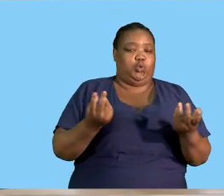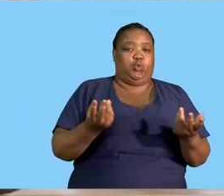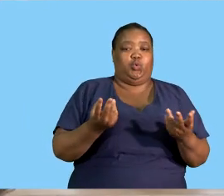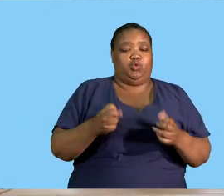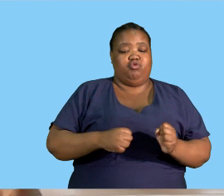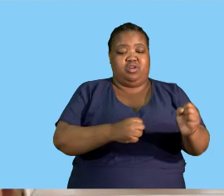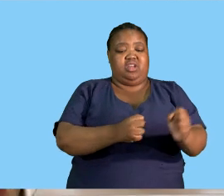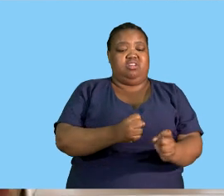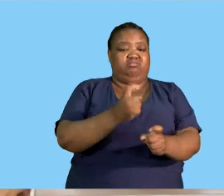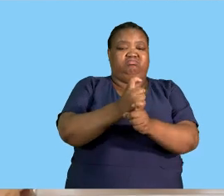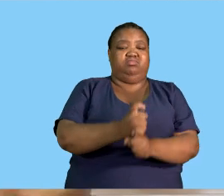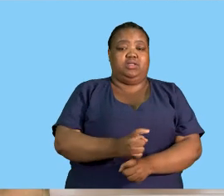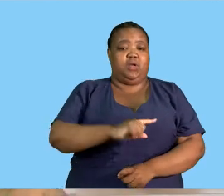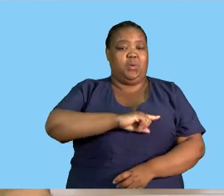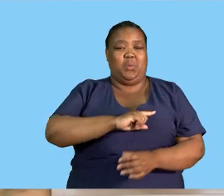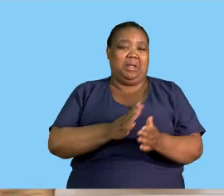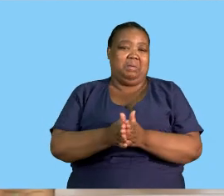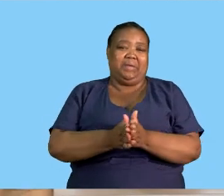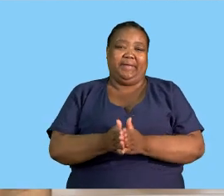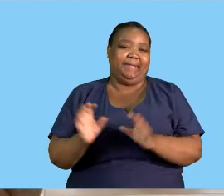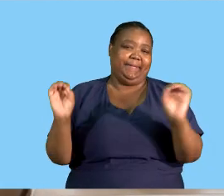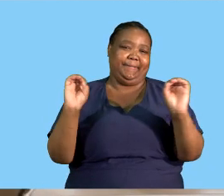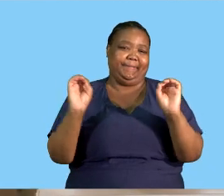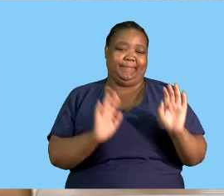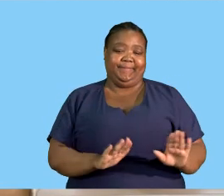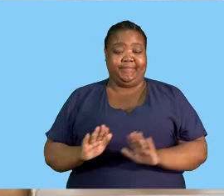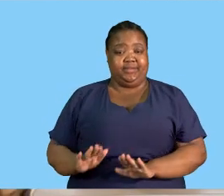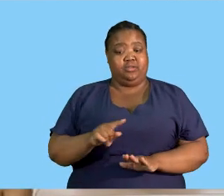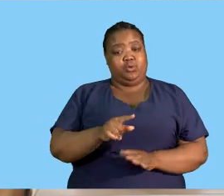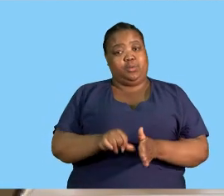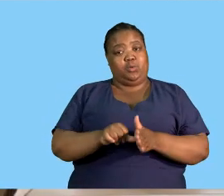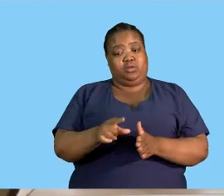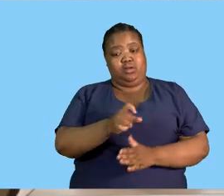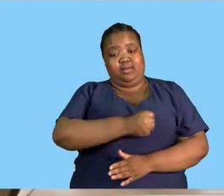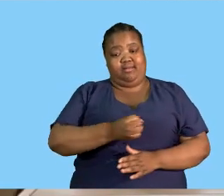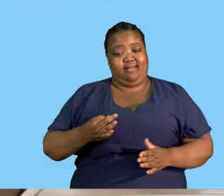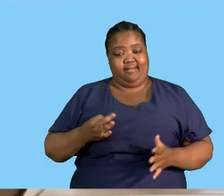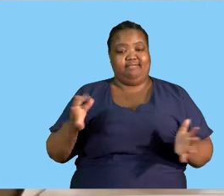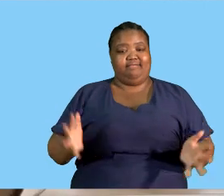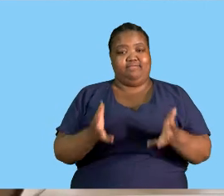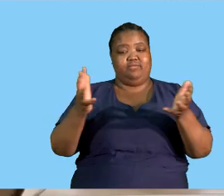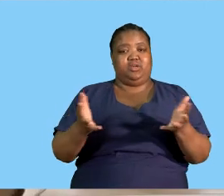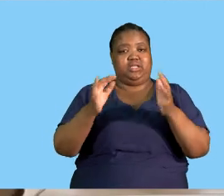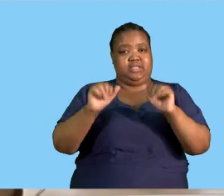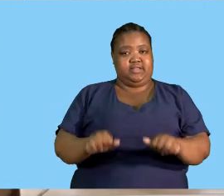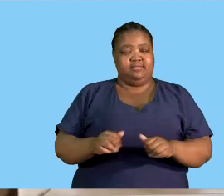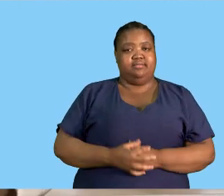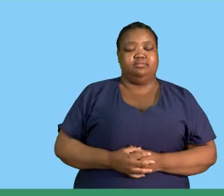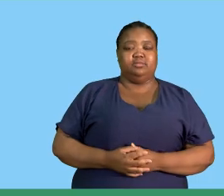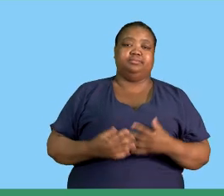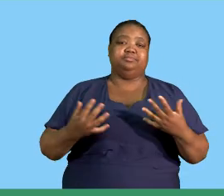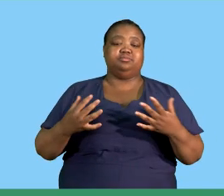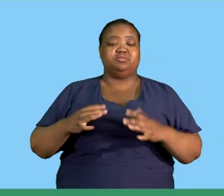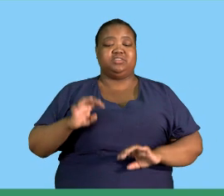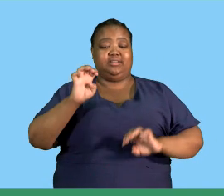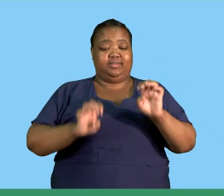strategy. Why? Because they lack motivation. So you need to motivate them. It's very important. Right.